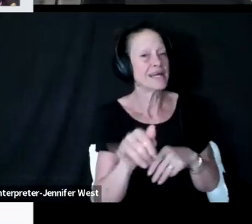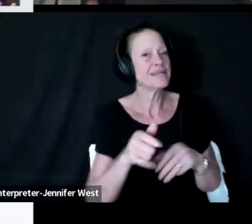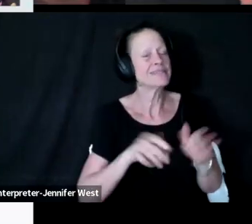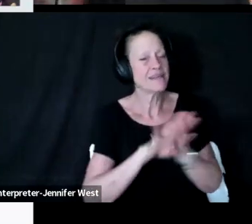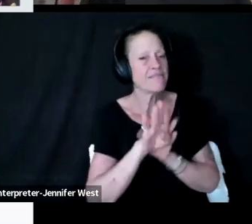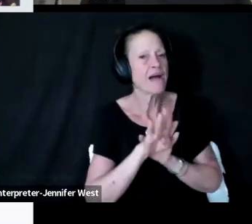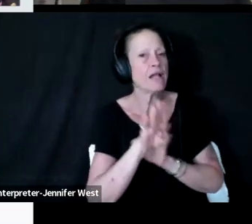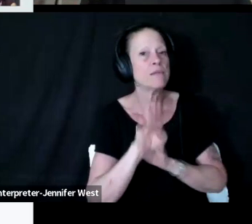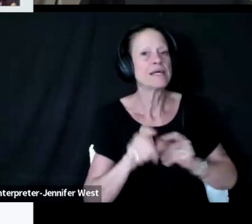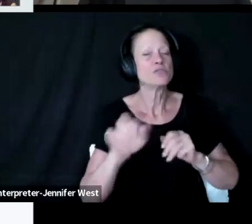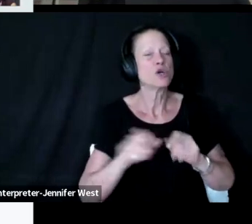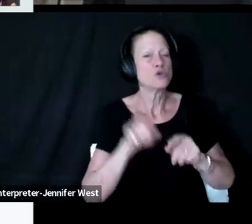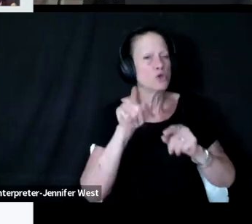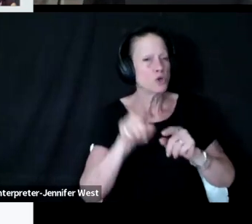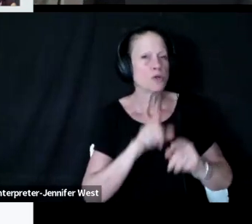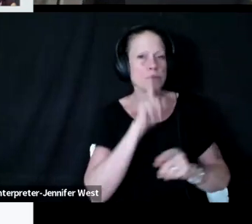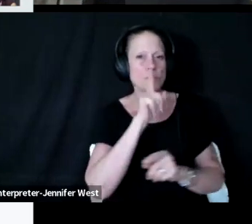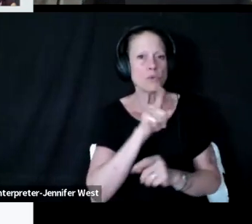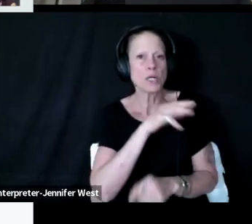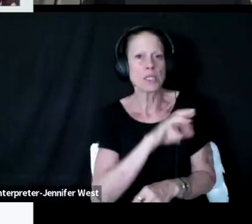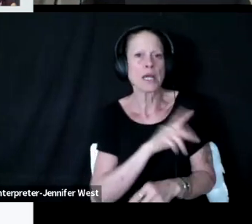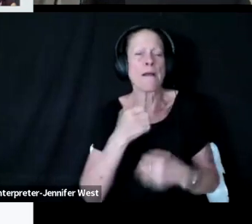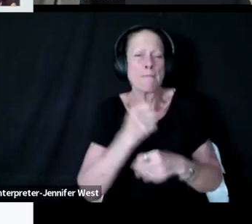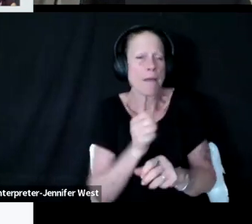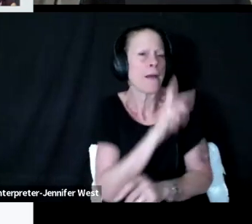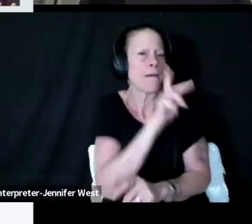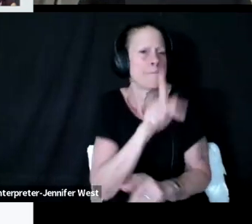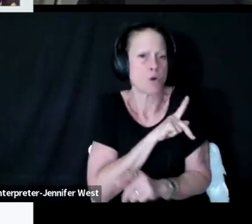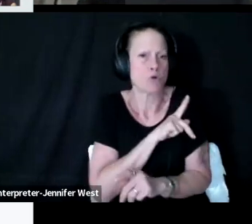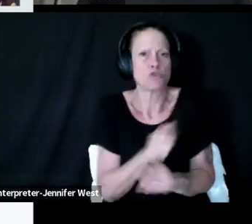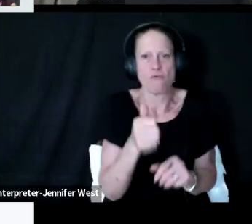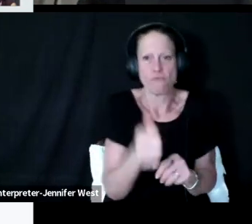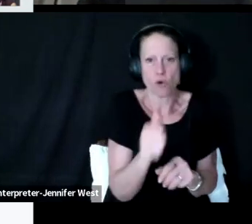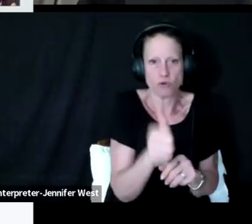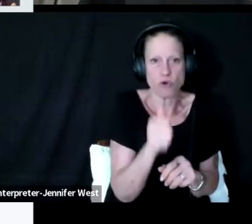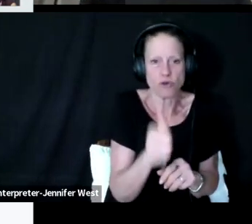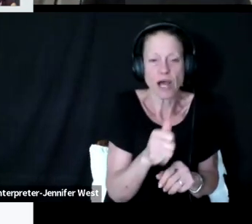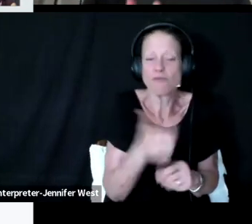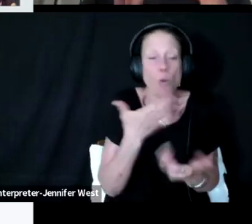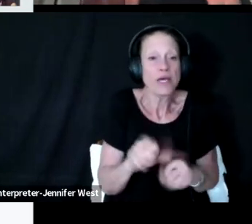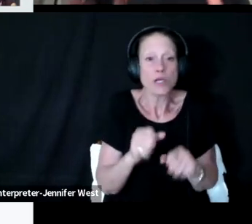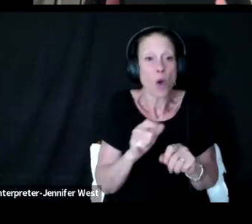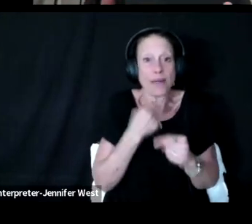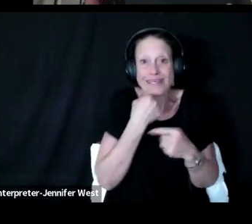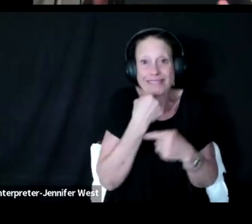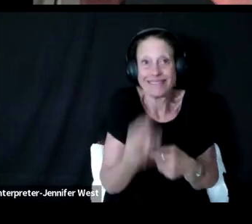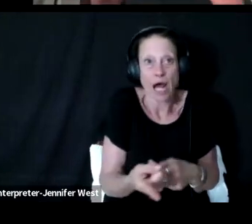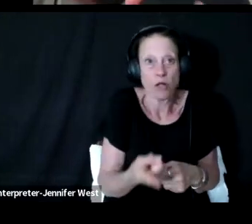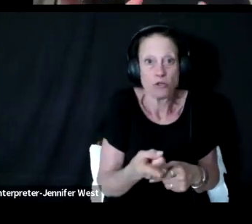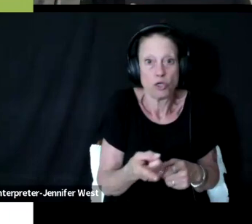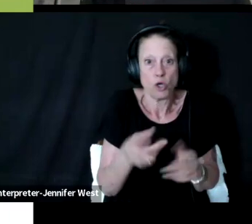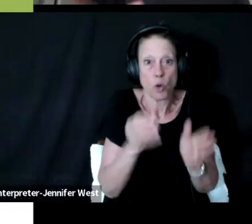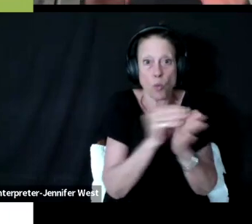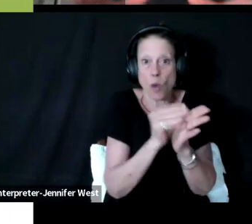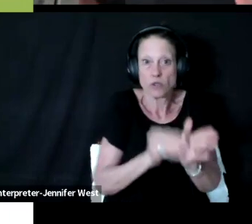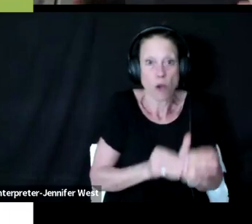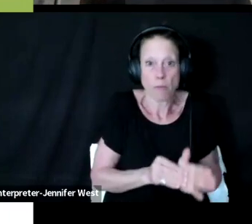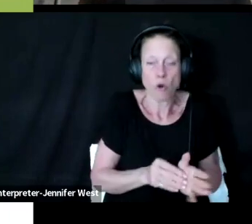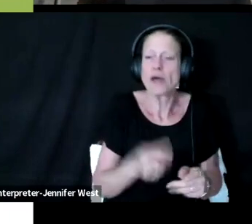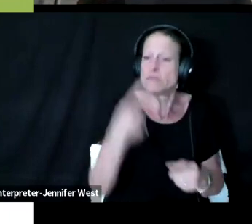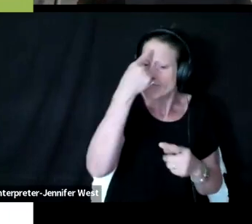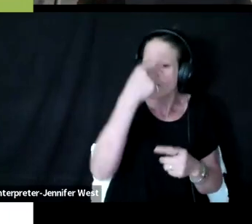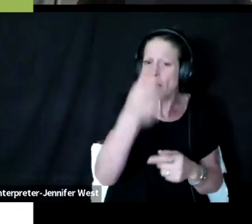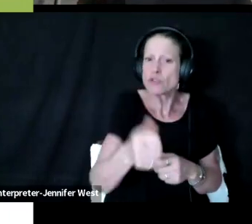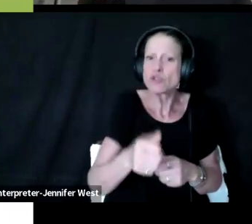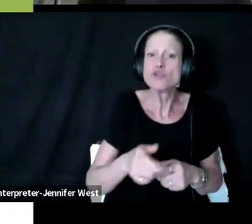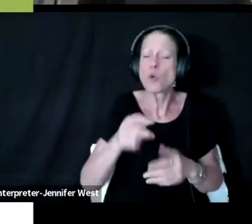wanted, that was one of the key things is we didn't want to tell you what you needed to put. We wanted you to be able to put what you want and what's important